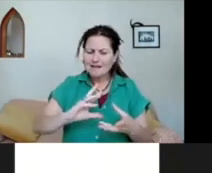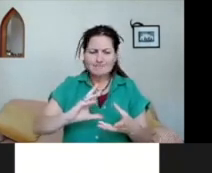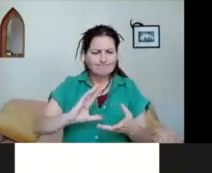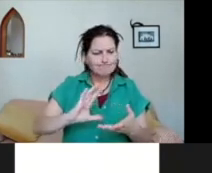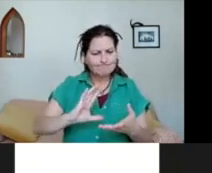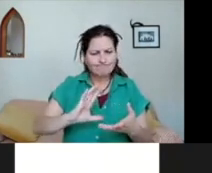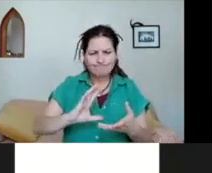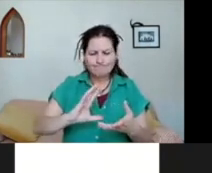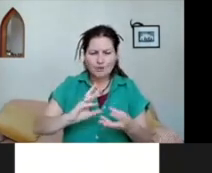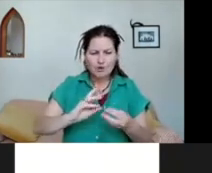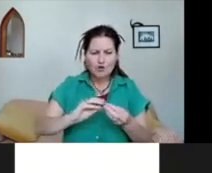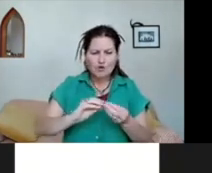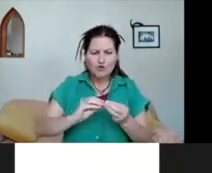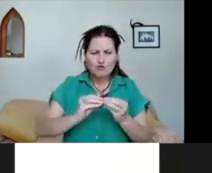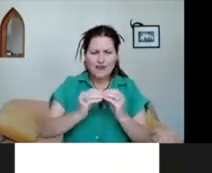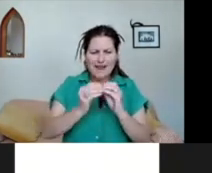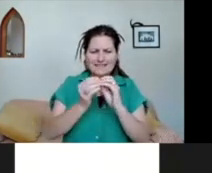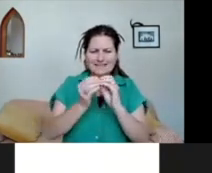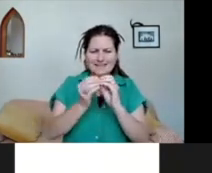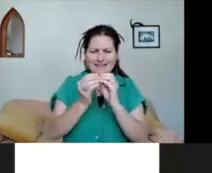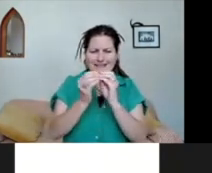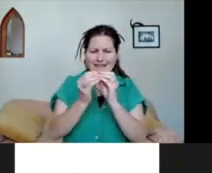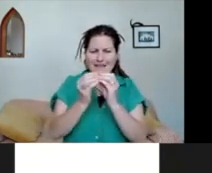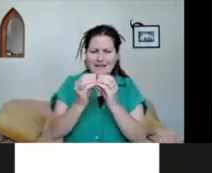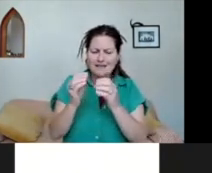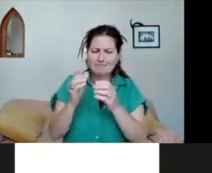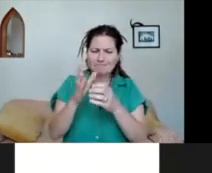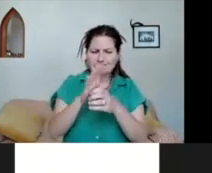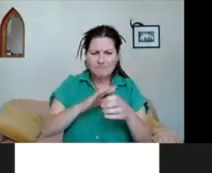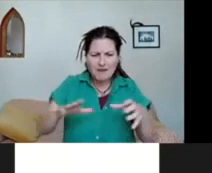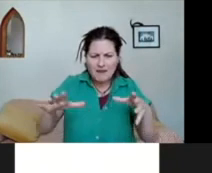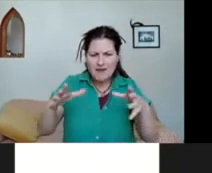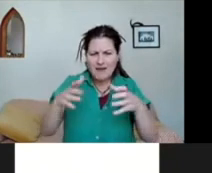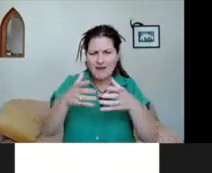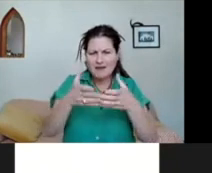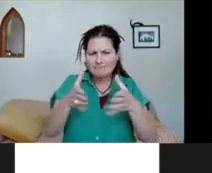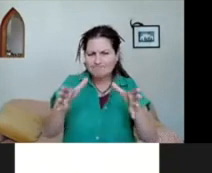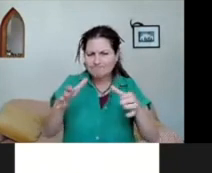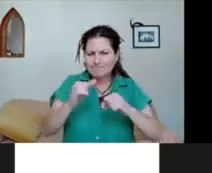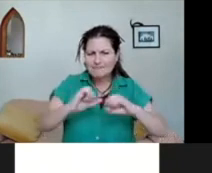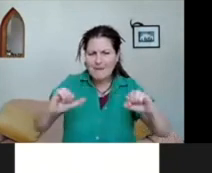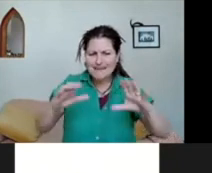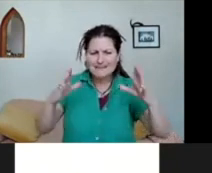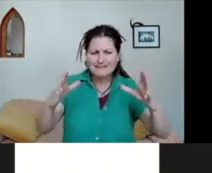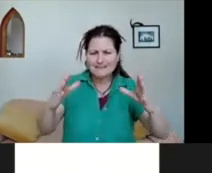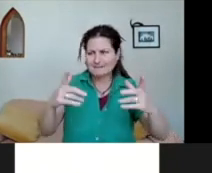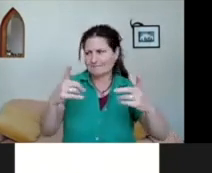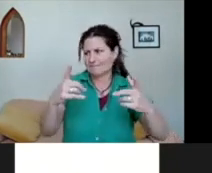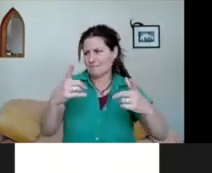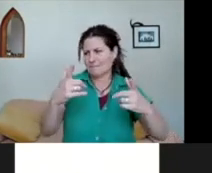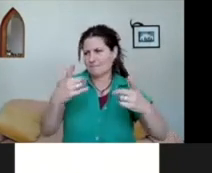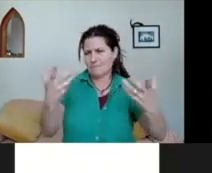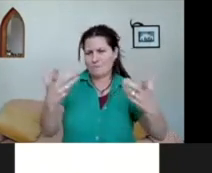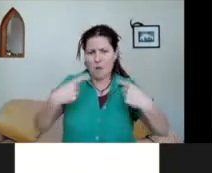share our details so that if we want to partner up, we can find other people who we find interesting